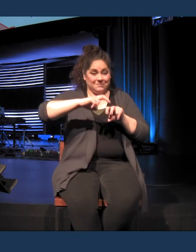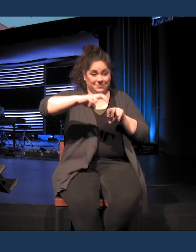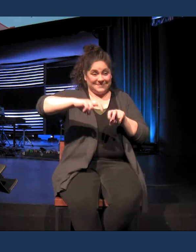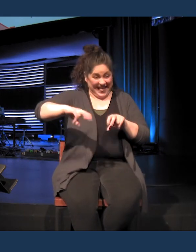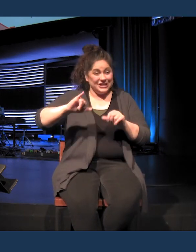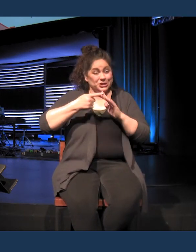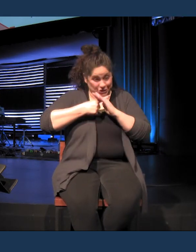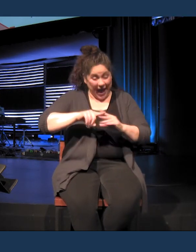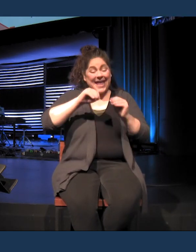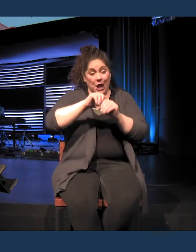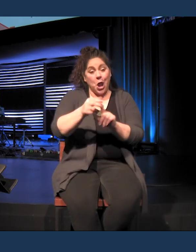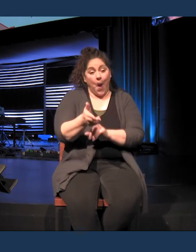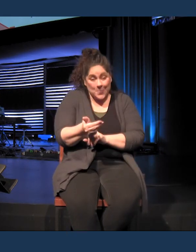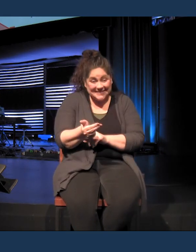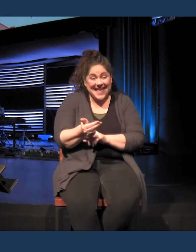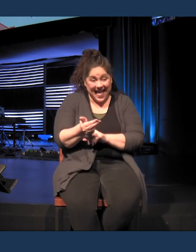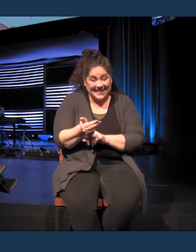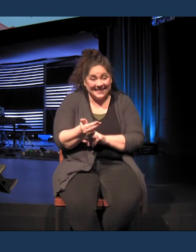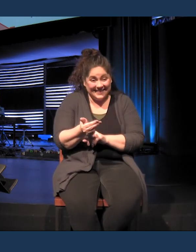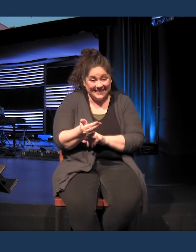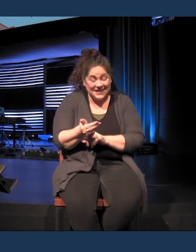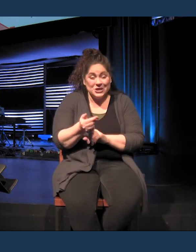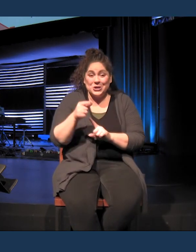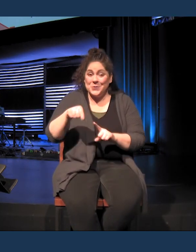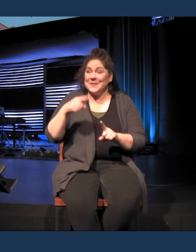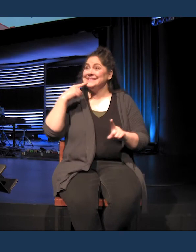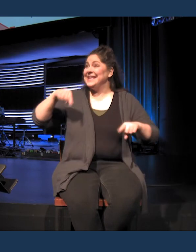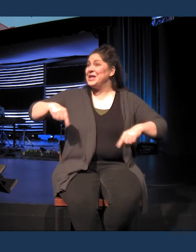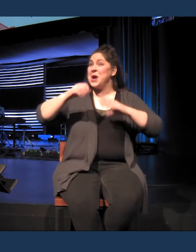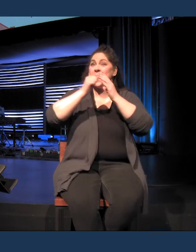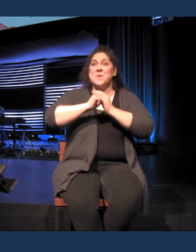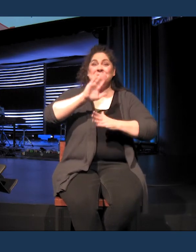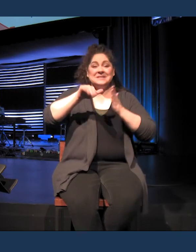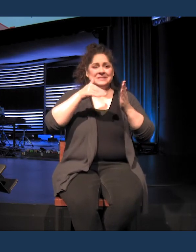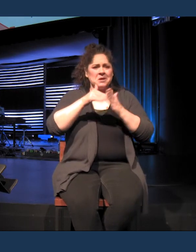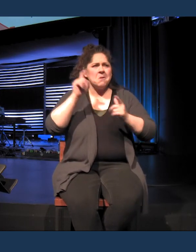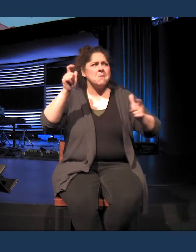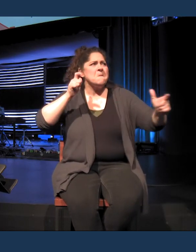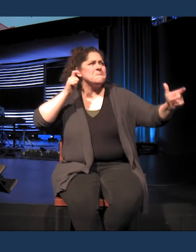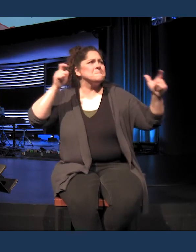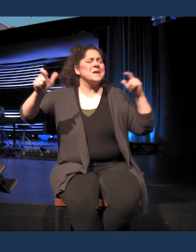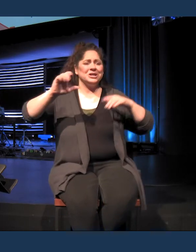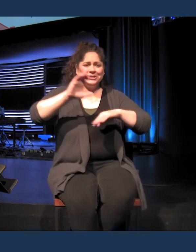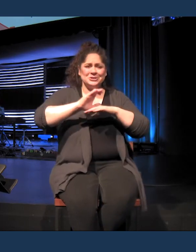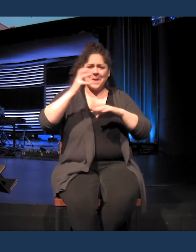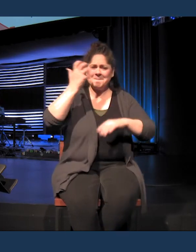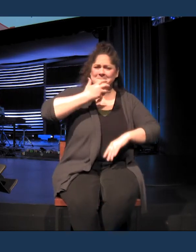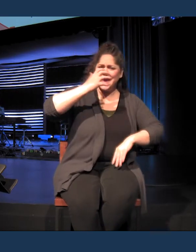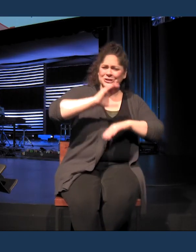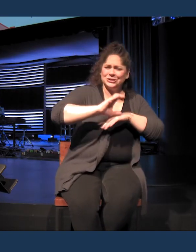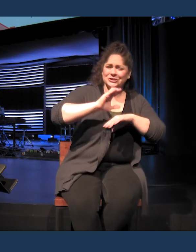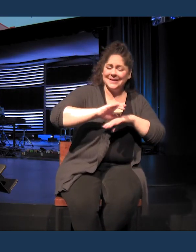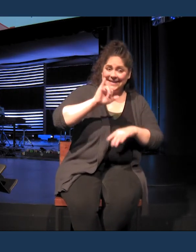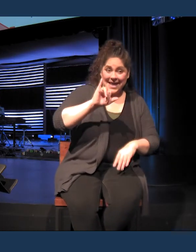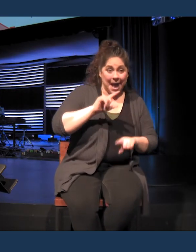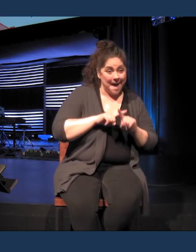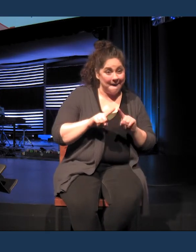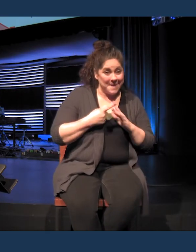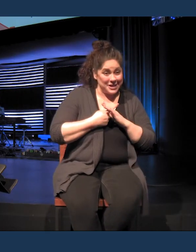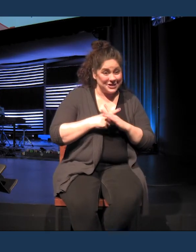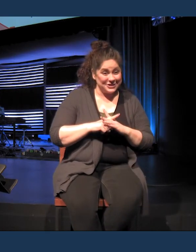Center started. So when people walk in here and see this big facility and say, man, this is an amazing church, and it is, you know, it didn't start that